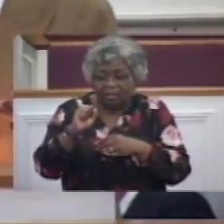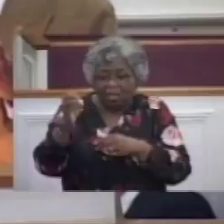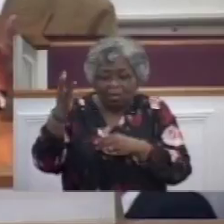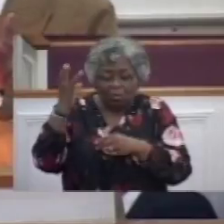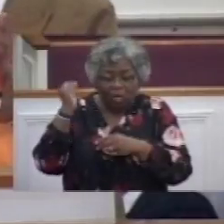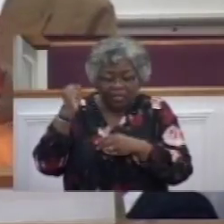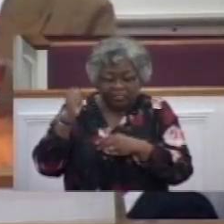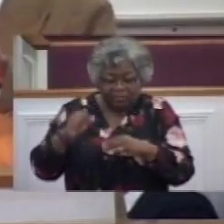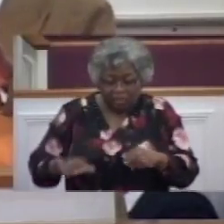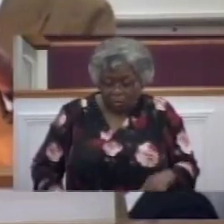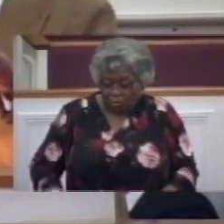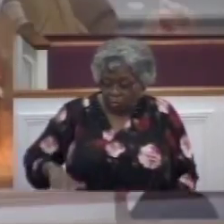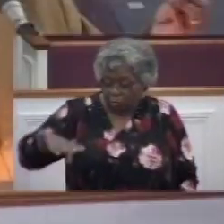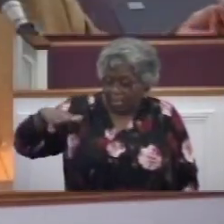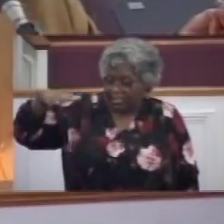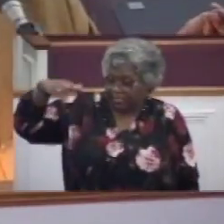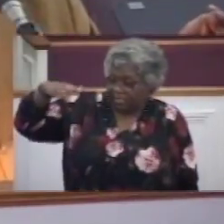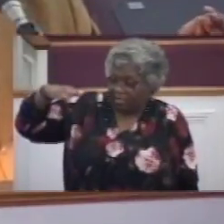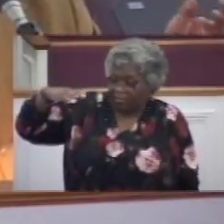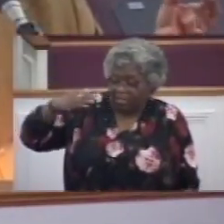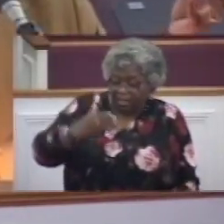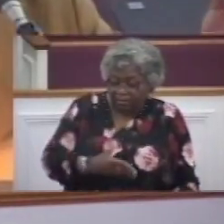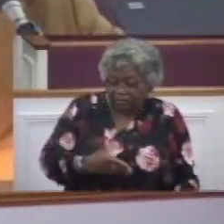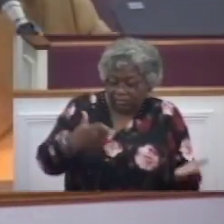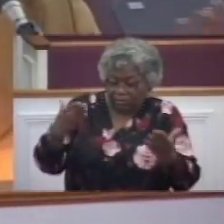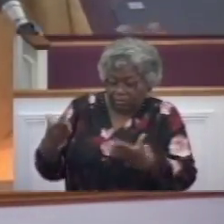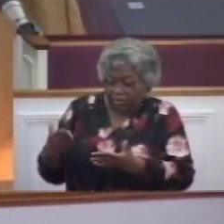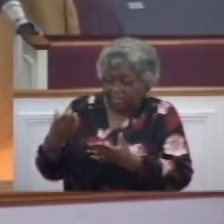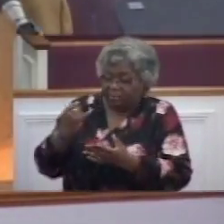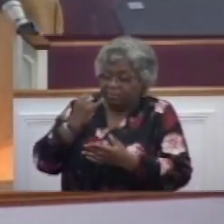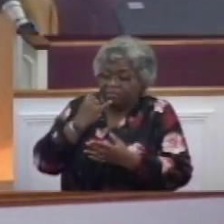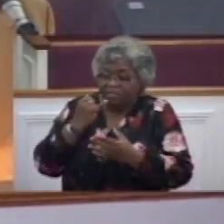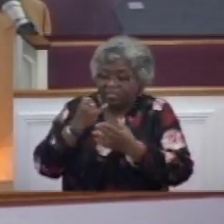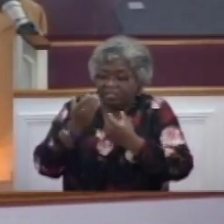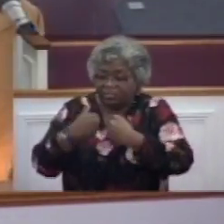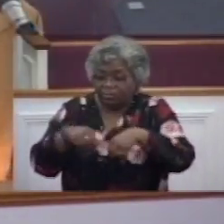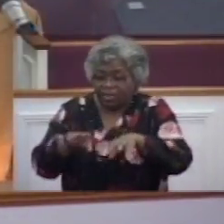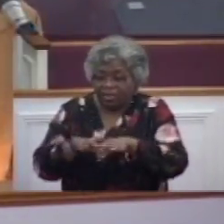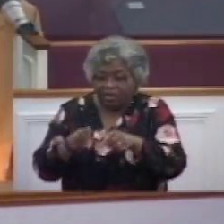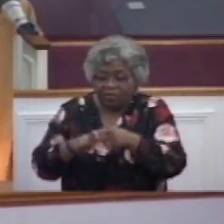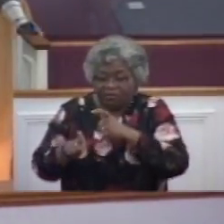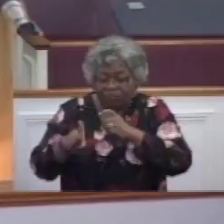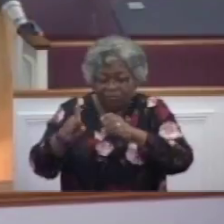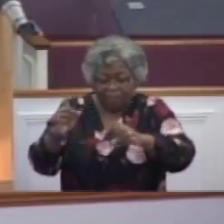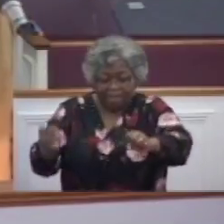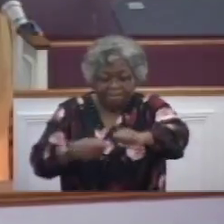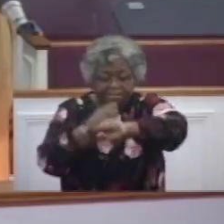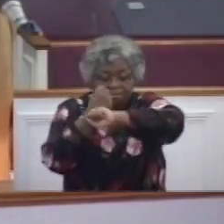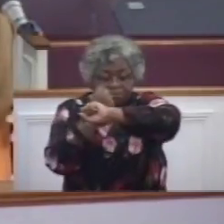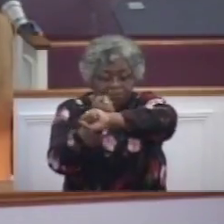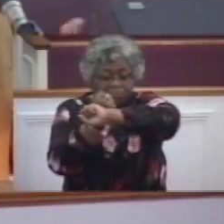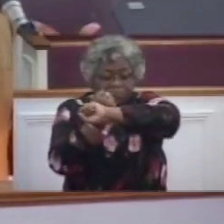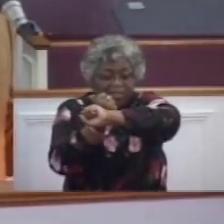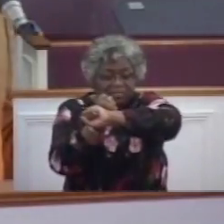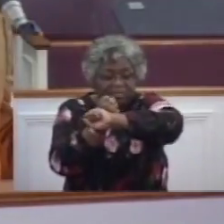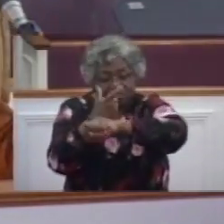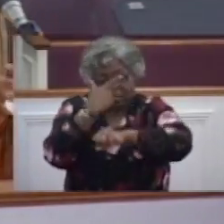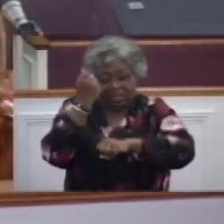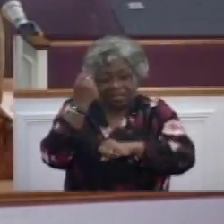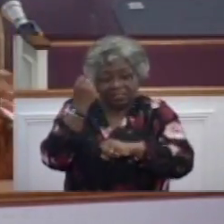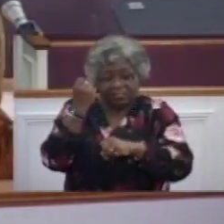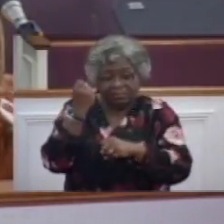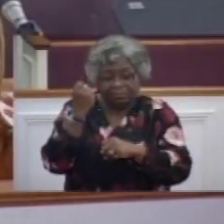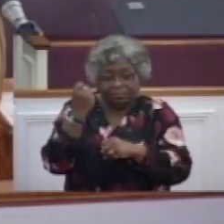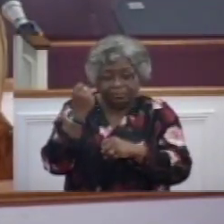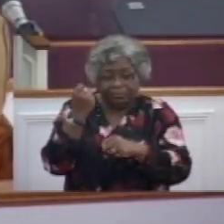was raised up to bring Israel out of bondage. And then because, let me back up